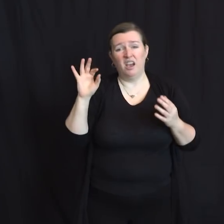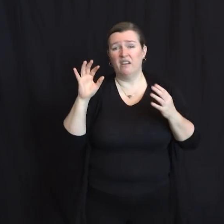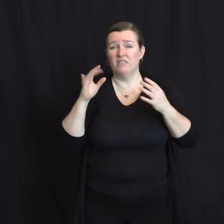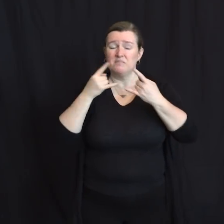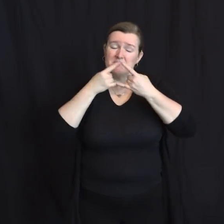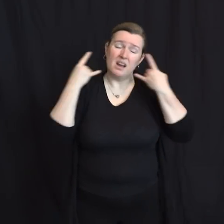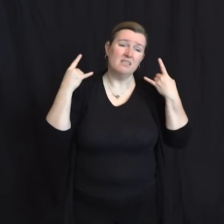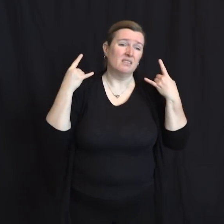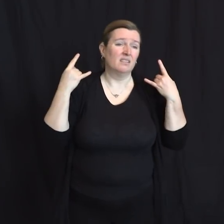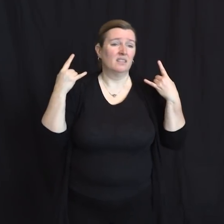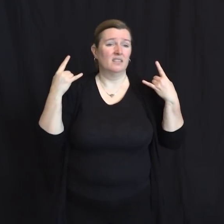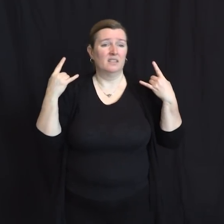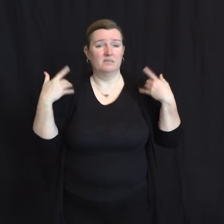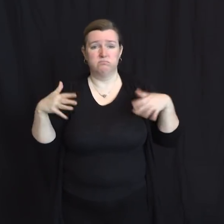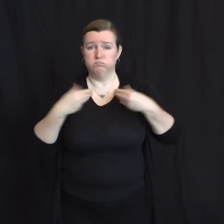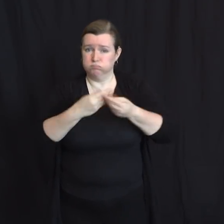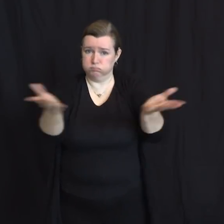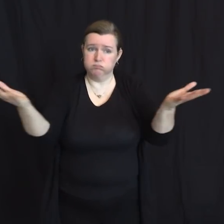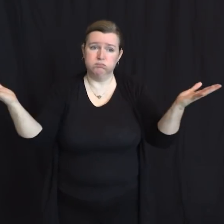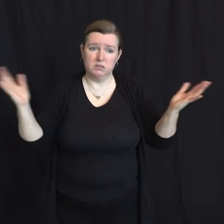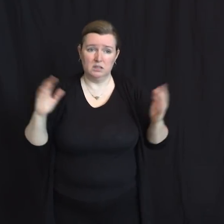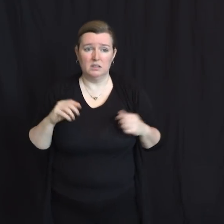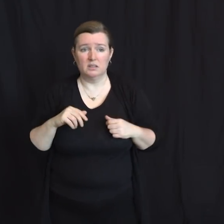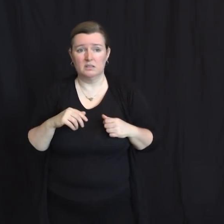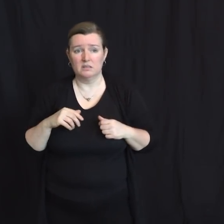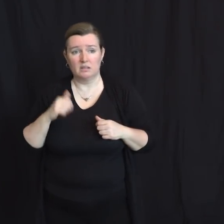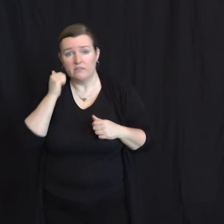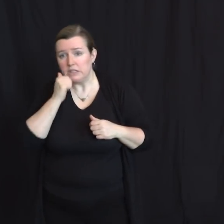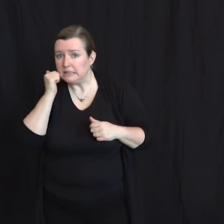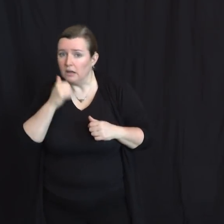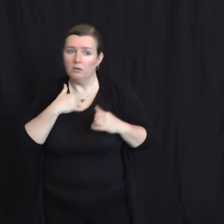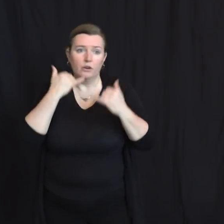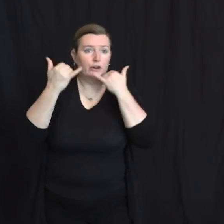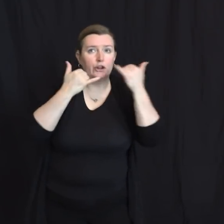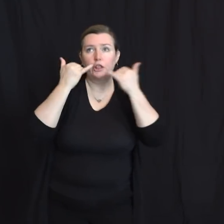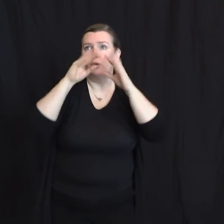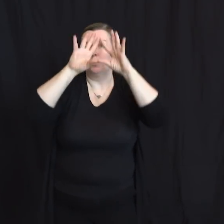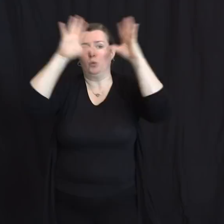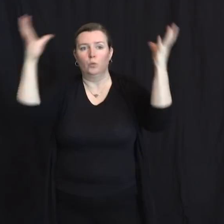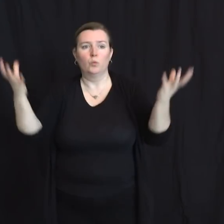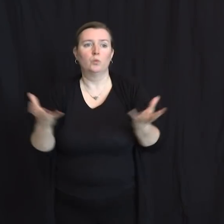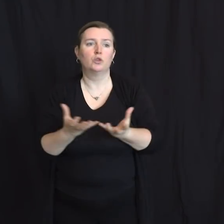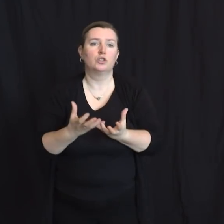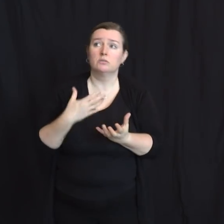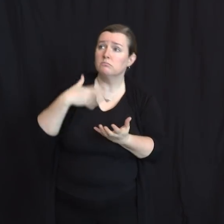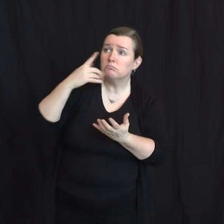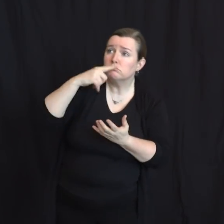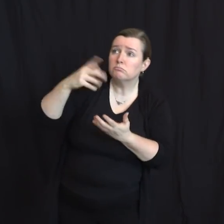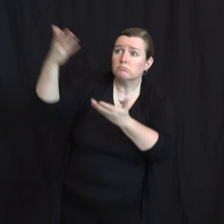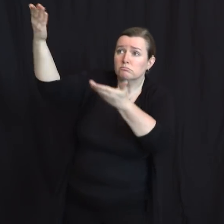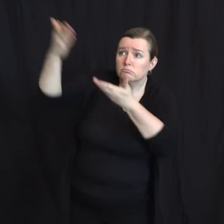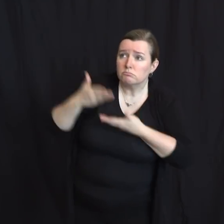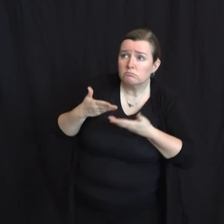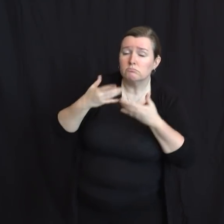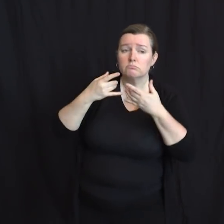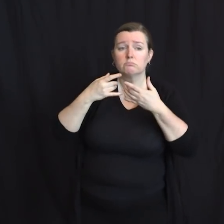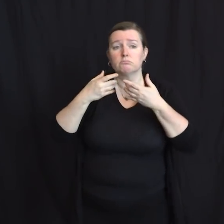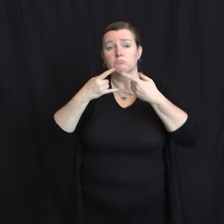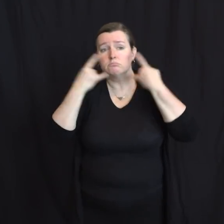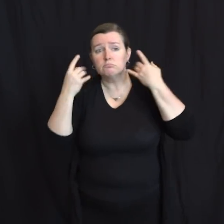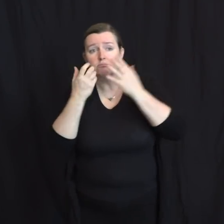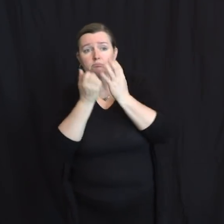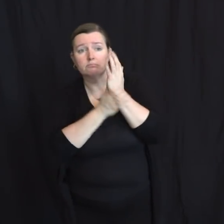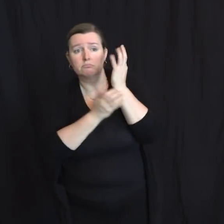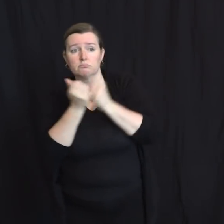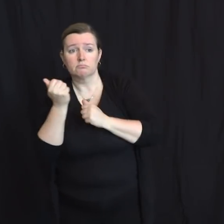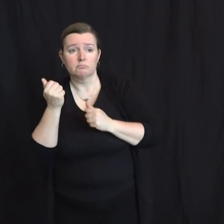spend a good piece of each day calling far-off places in the world to try to get PPE. But Pat, anything